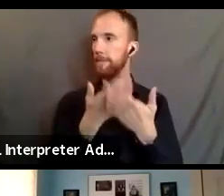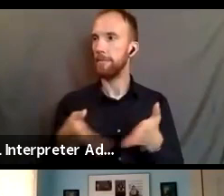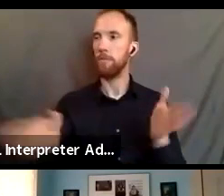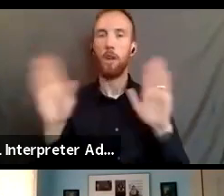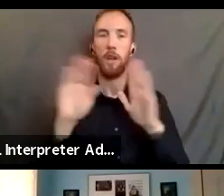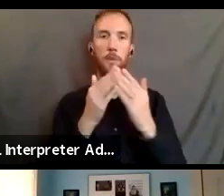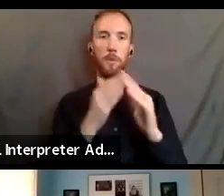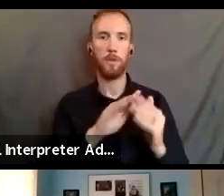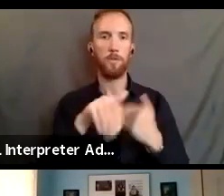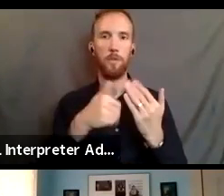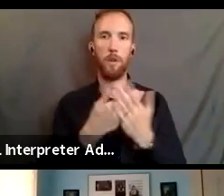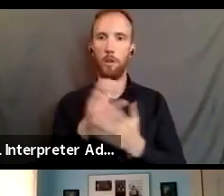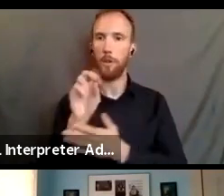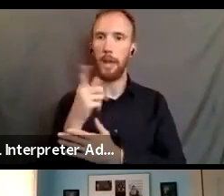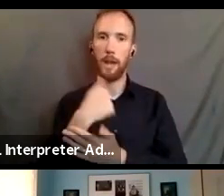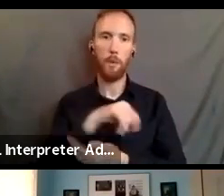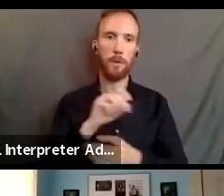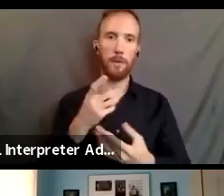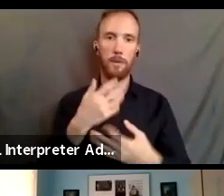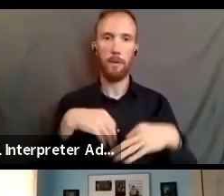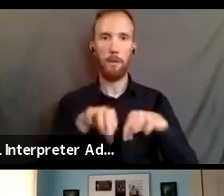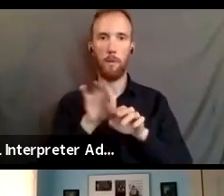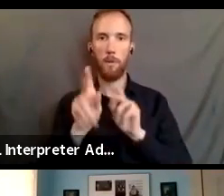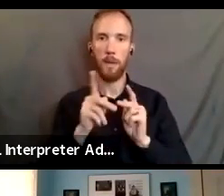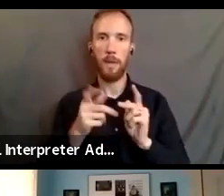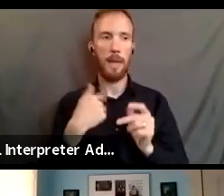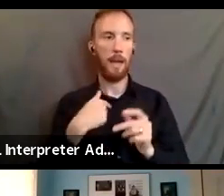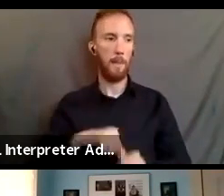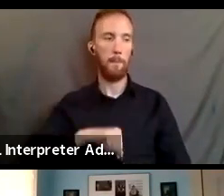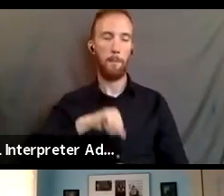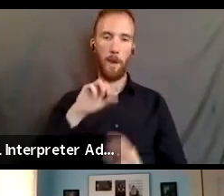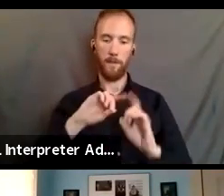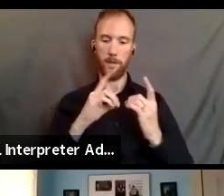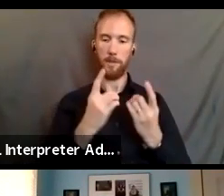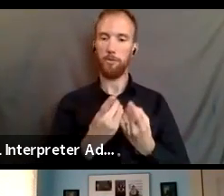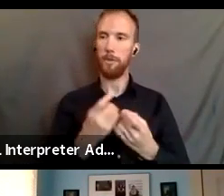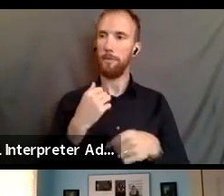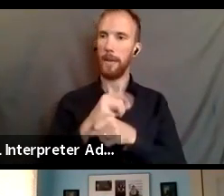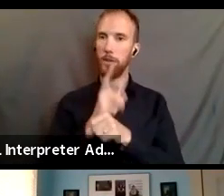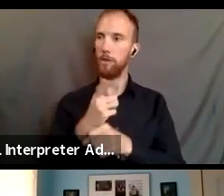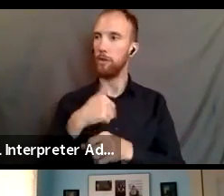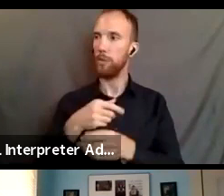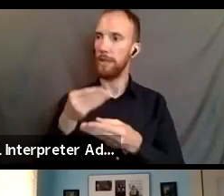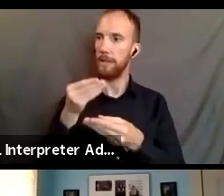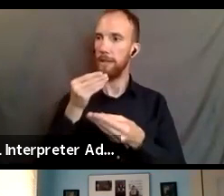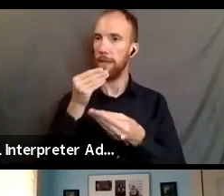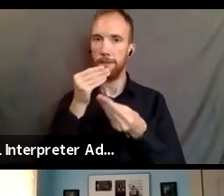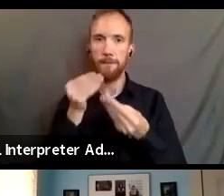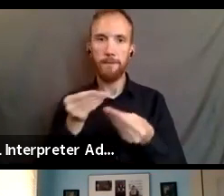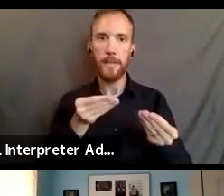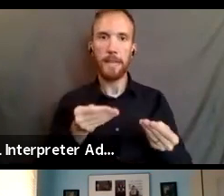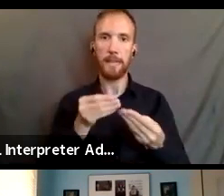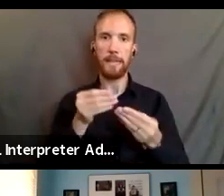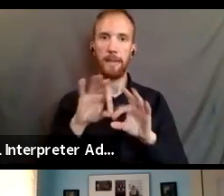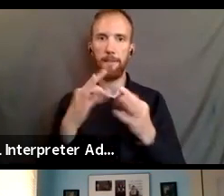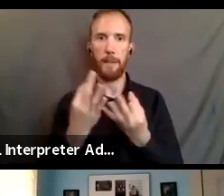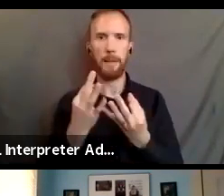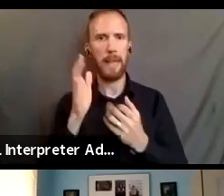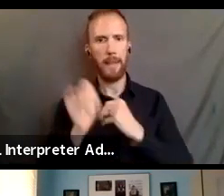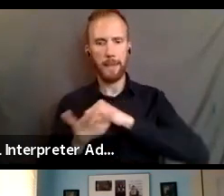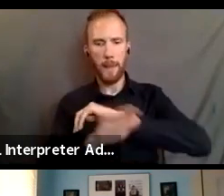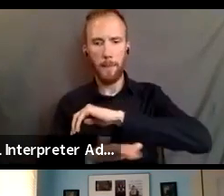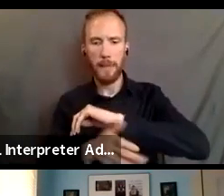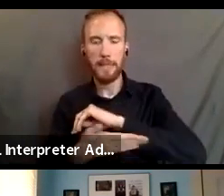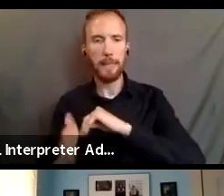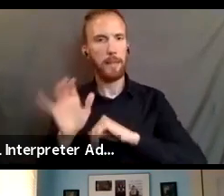the work that the district has done to feed families right and yet are continuing to do to feed families that's a basic provision of social